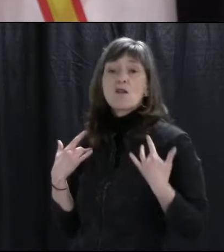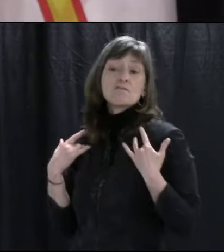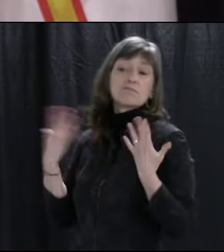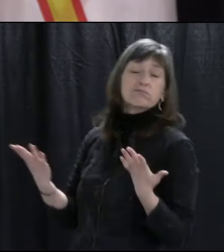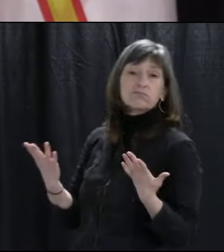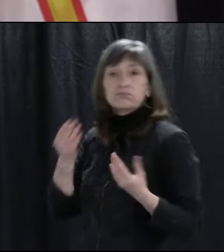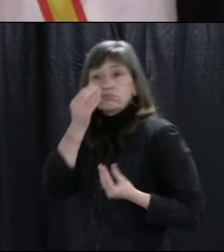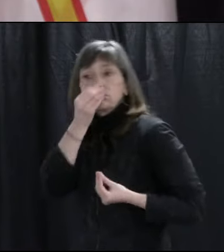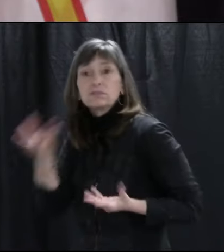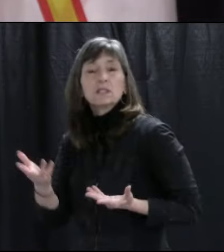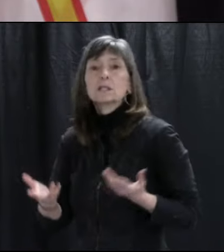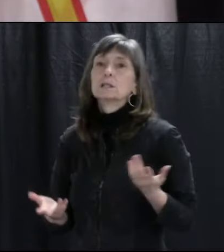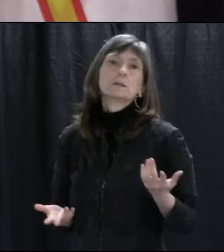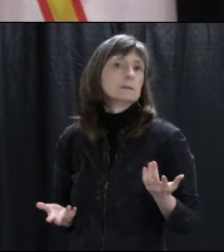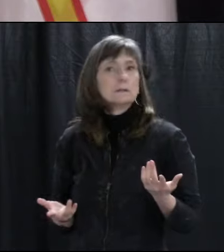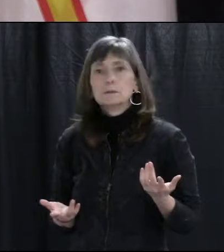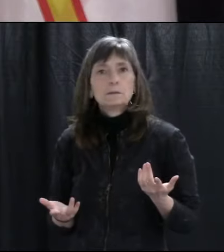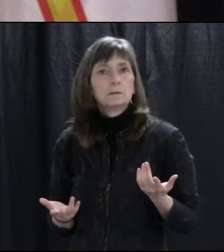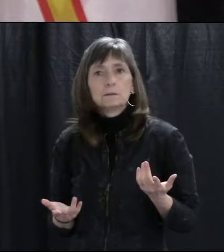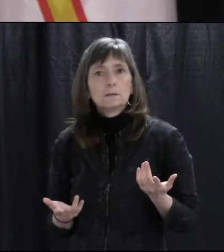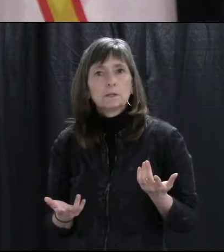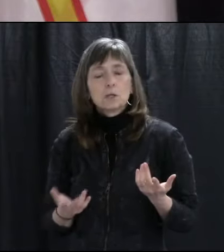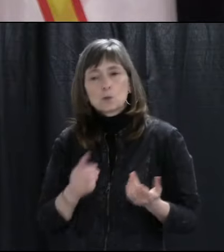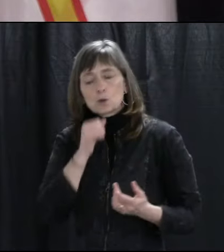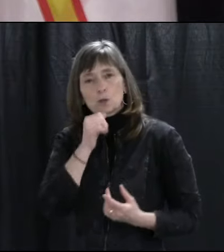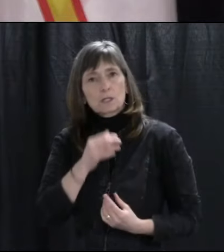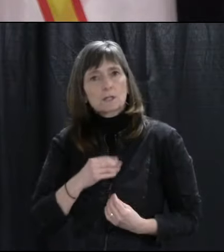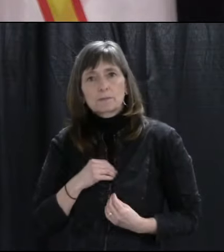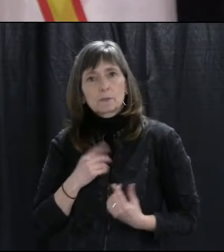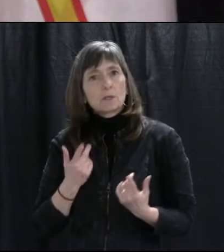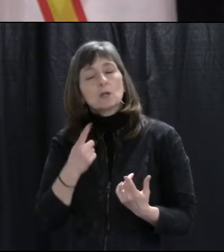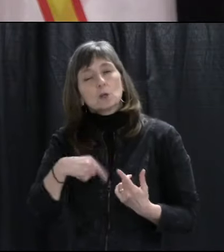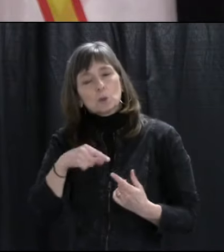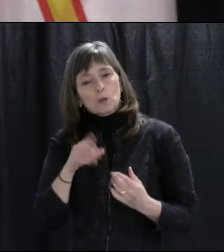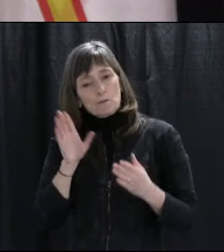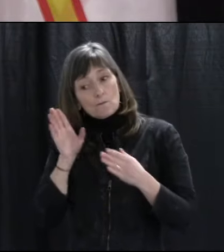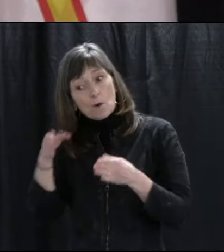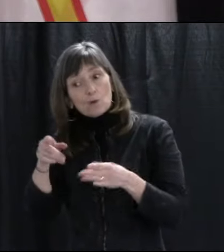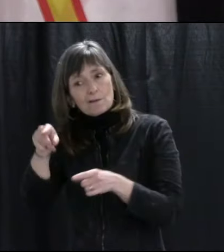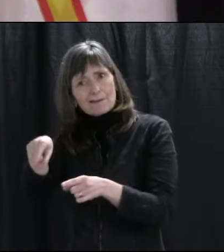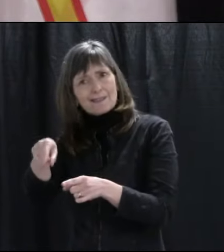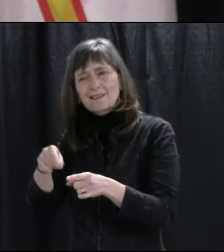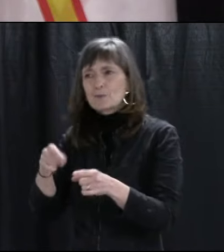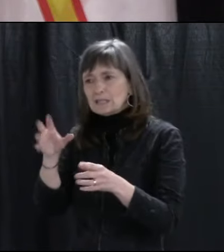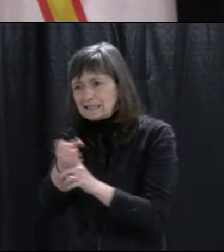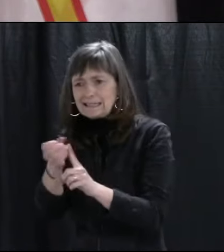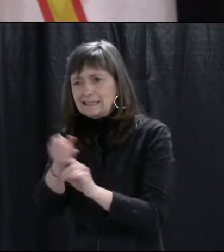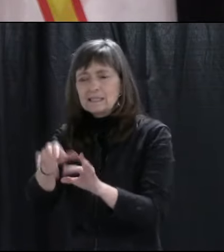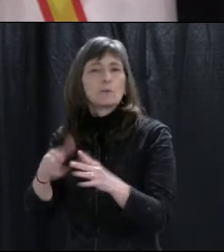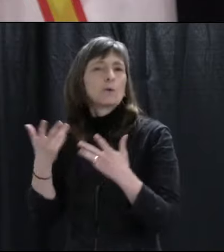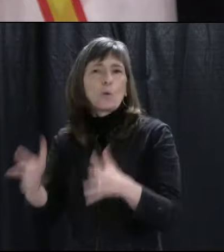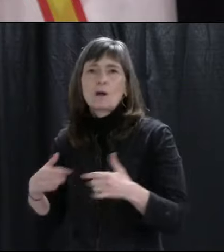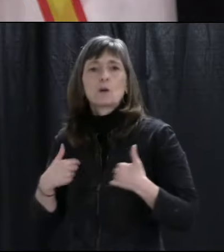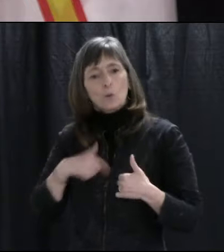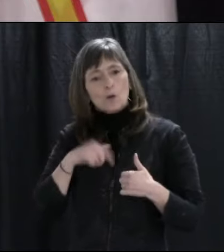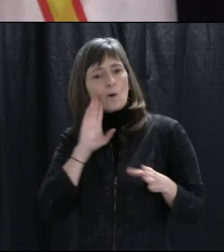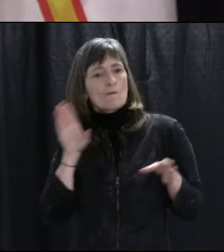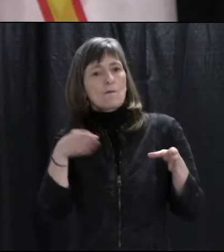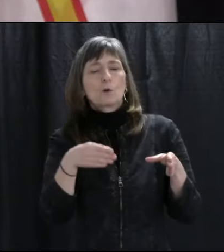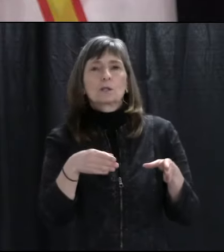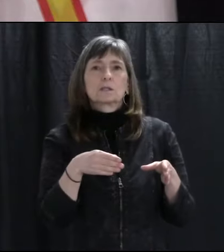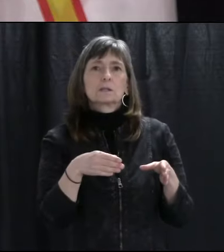So let's be responsible. This is not where our focus should be right now, but we will be prepared, as Dr. Hagee has said many